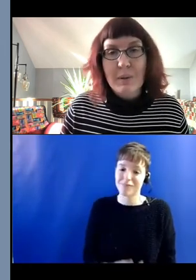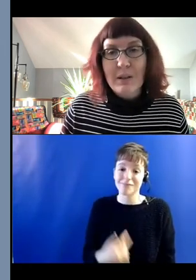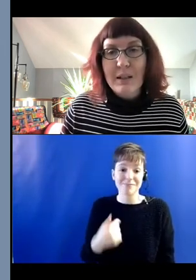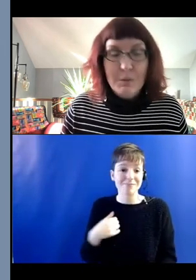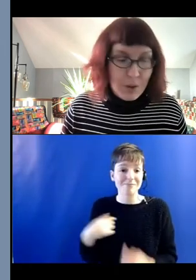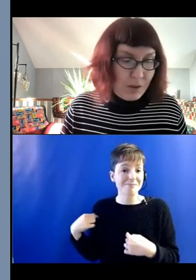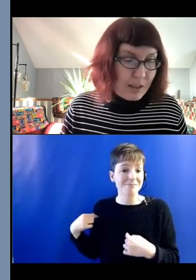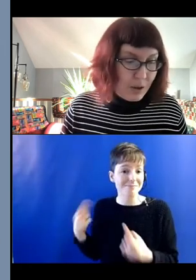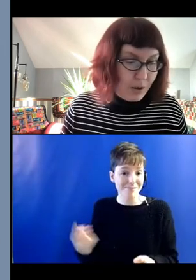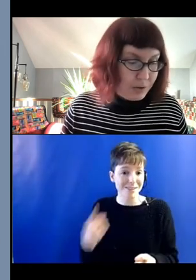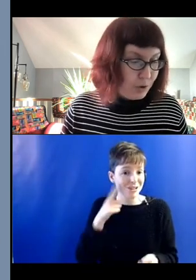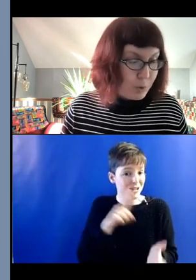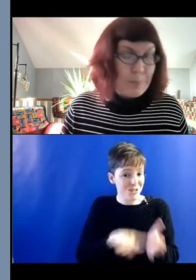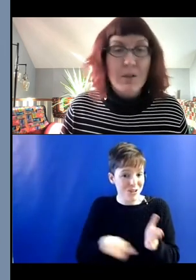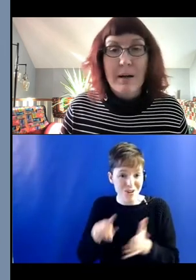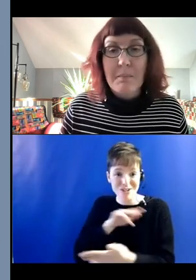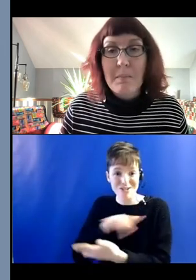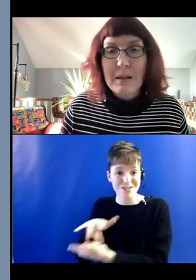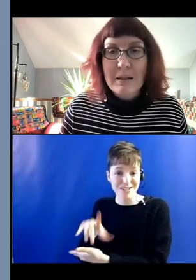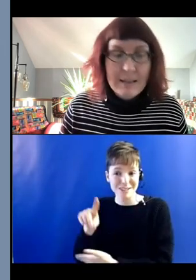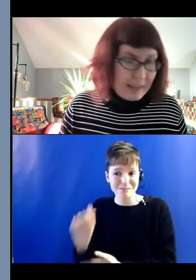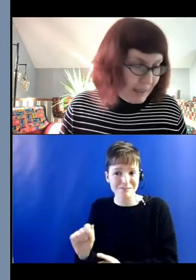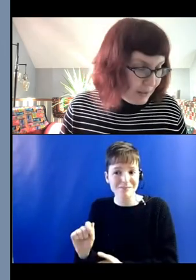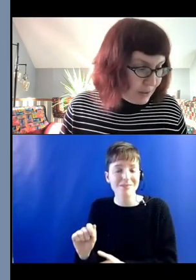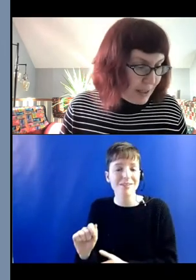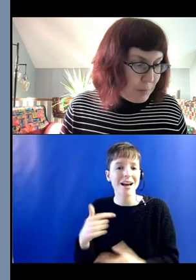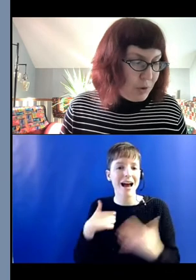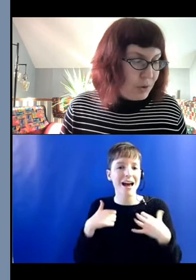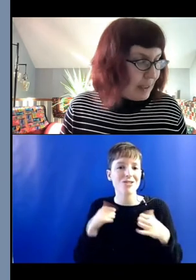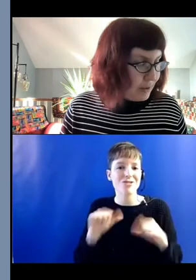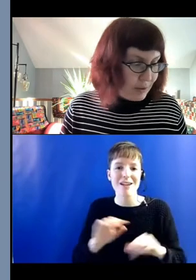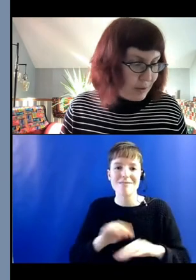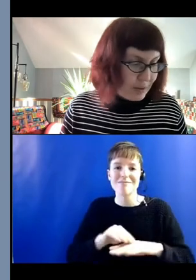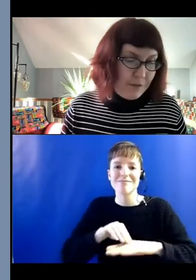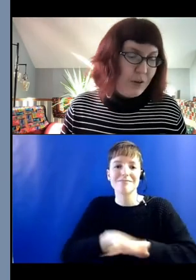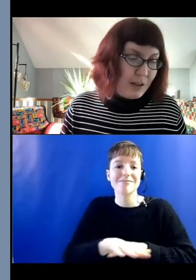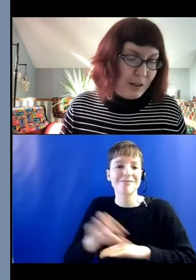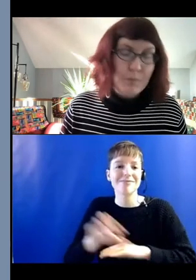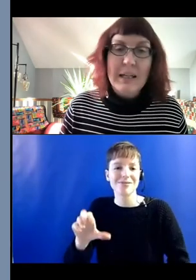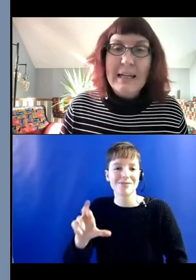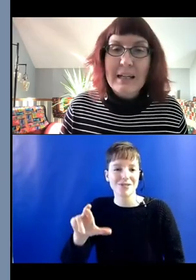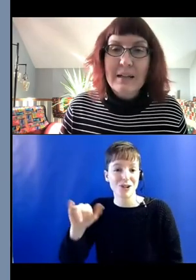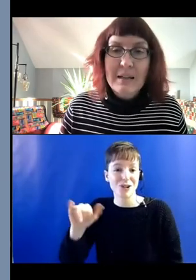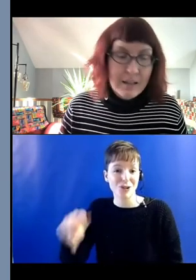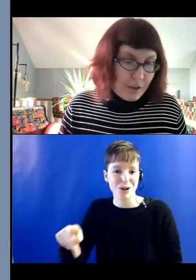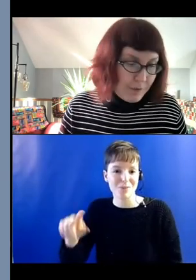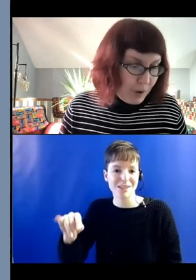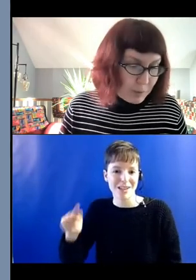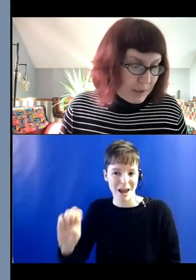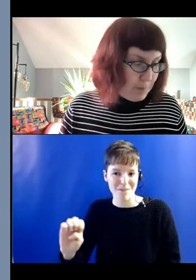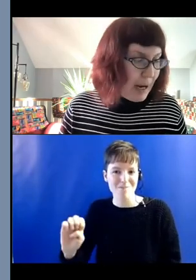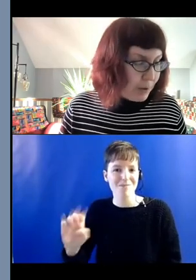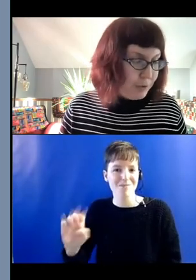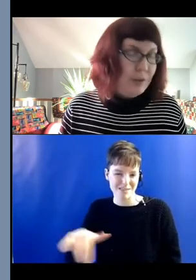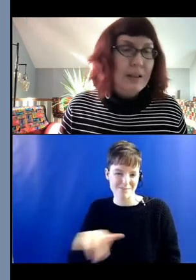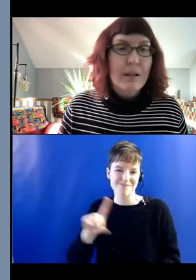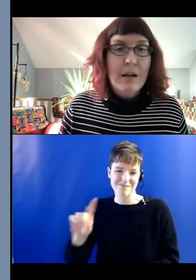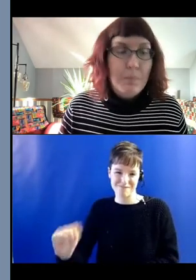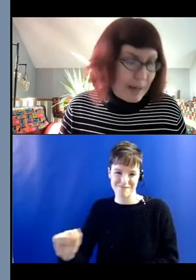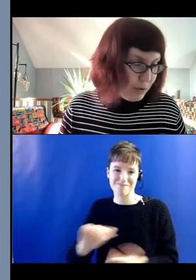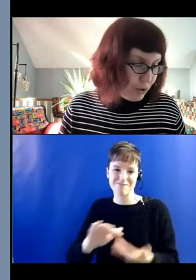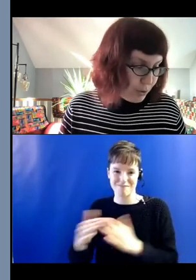what the disability community calls crip time. Ellen Samuels, Allison Kafer, and Claire Mullaney have all written